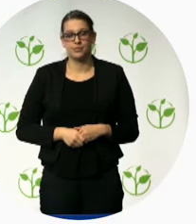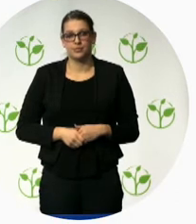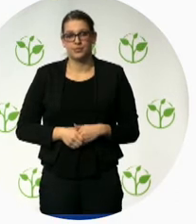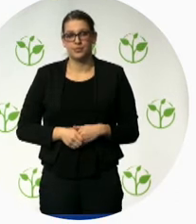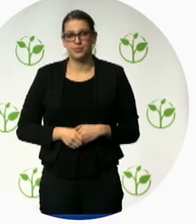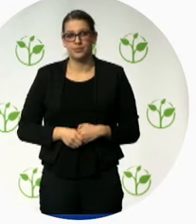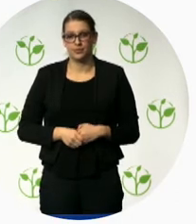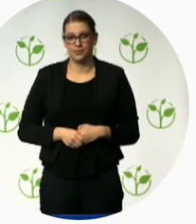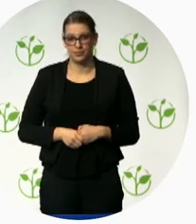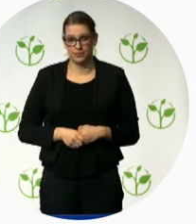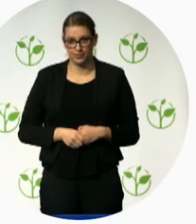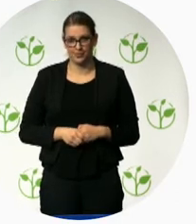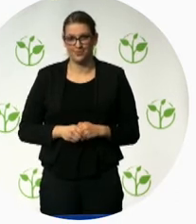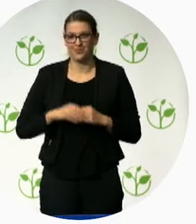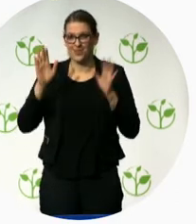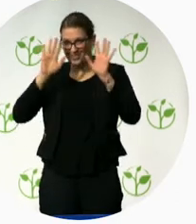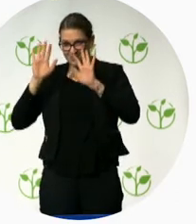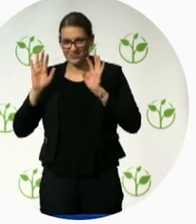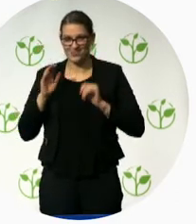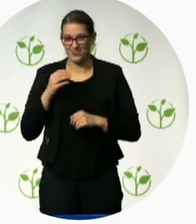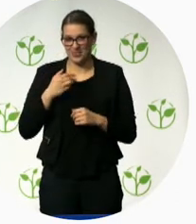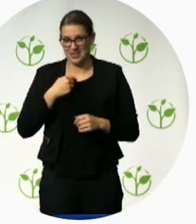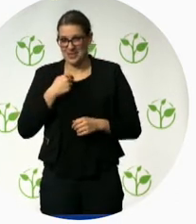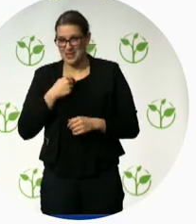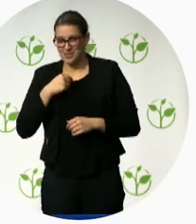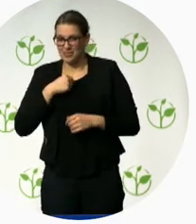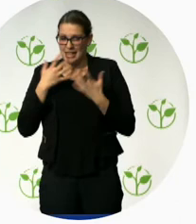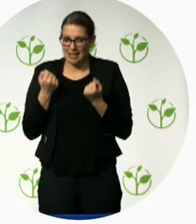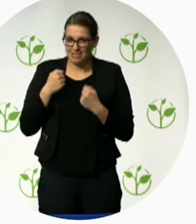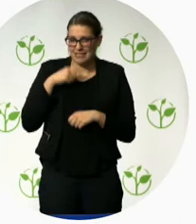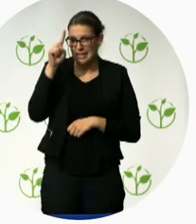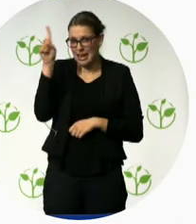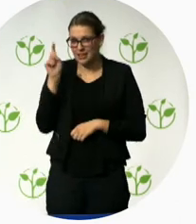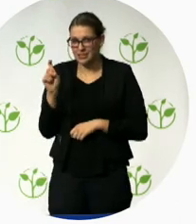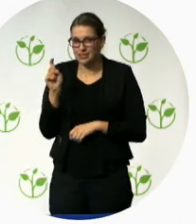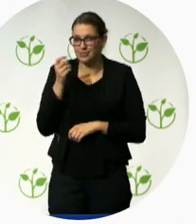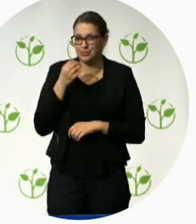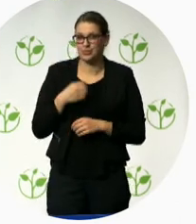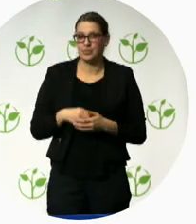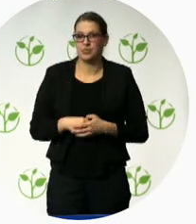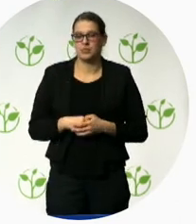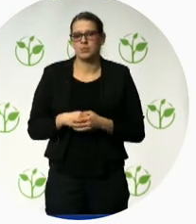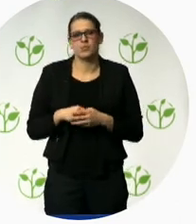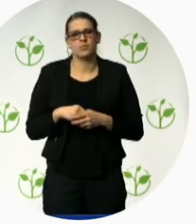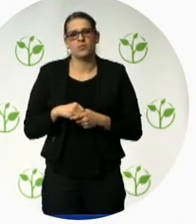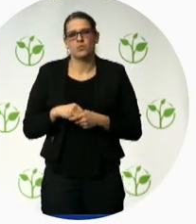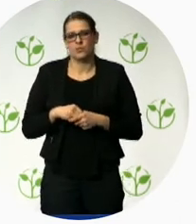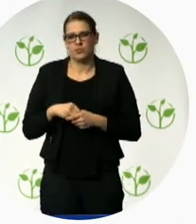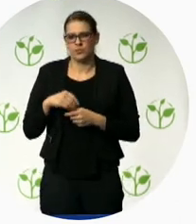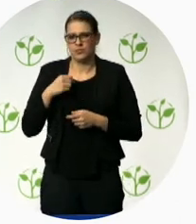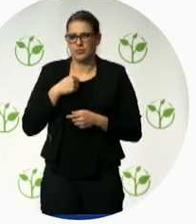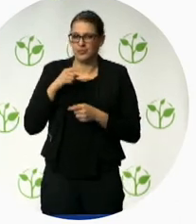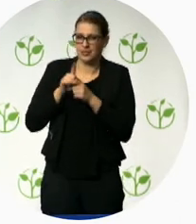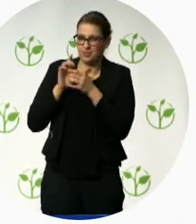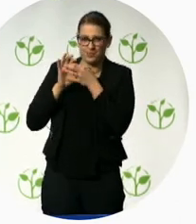Hello. My question actually is relating to the question from the colleague of Light for the World.